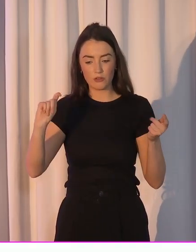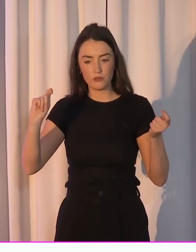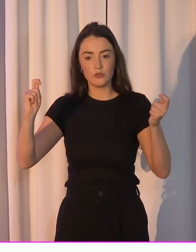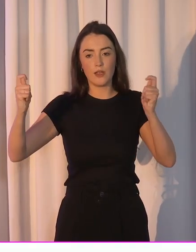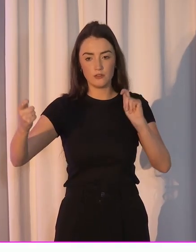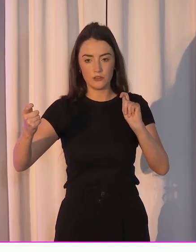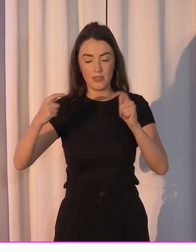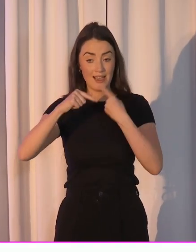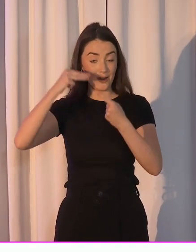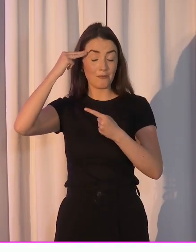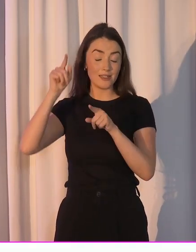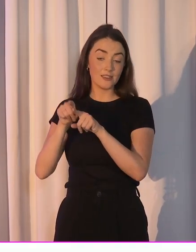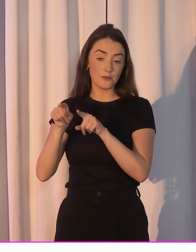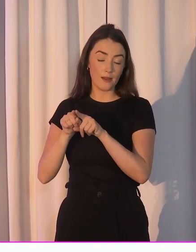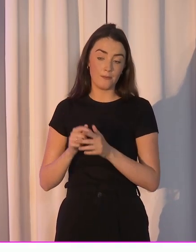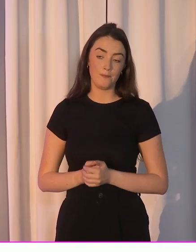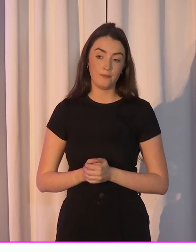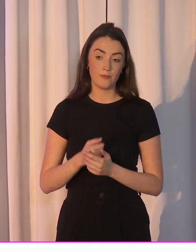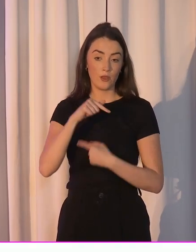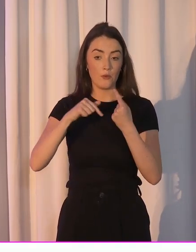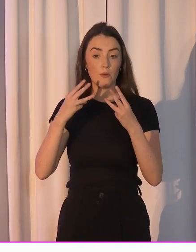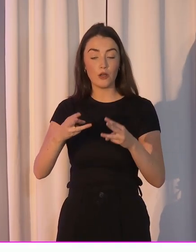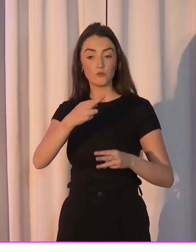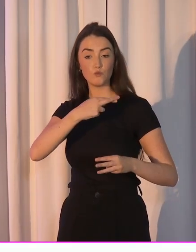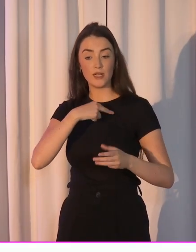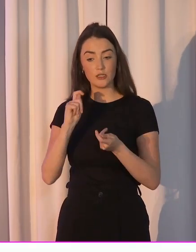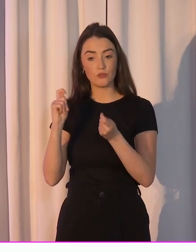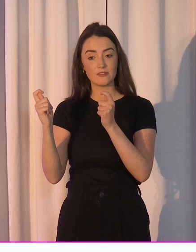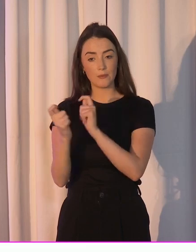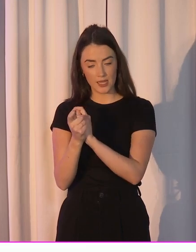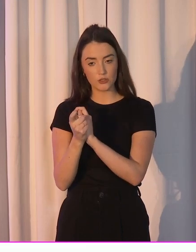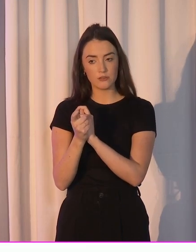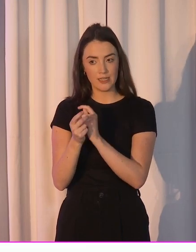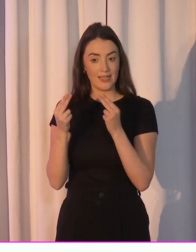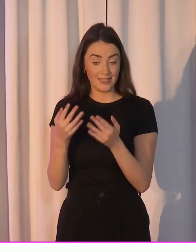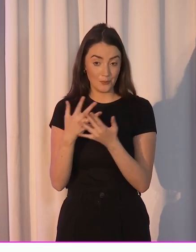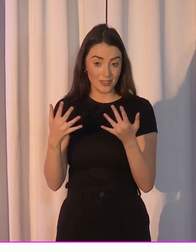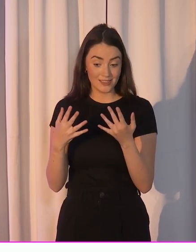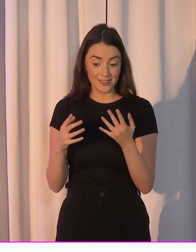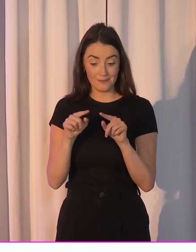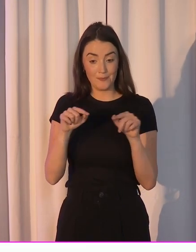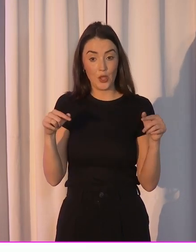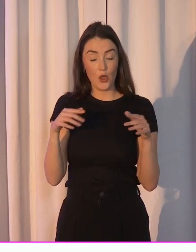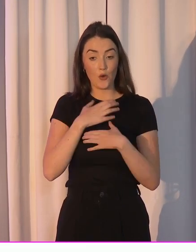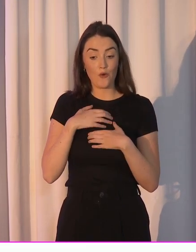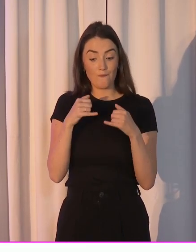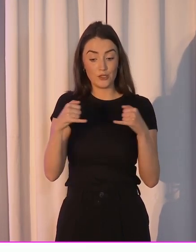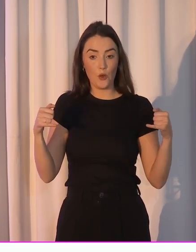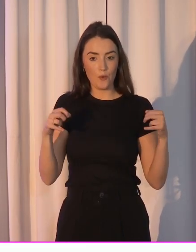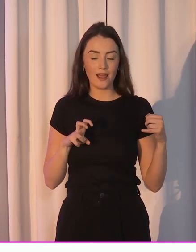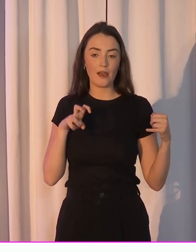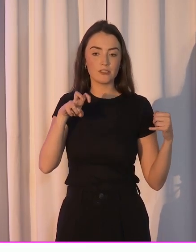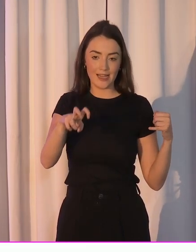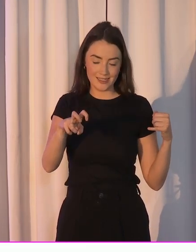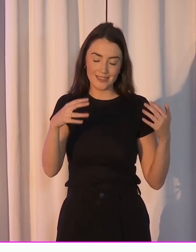in our mindsets. And we want real transformation, which is going to require us stepping outside of our comfort zone. It is going